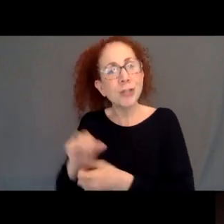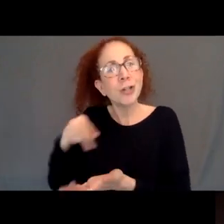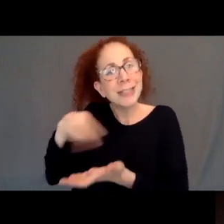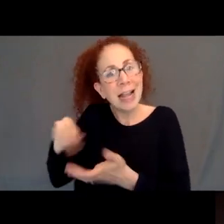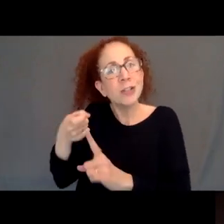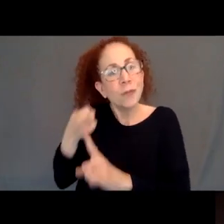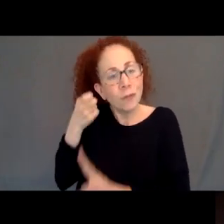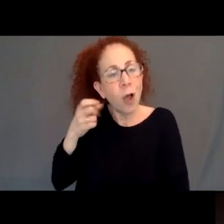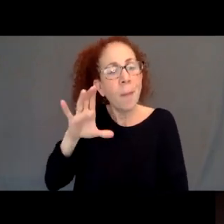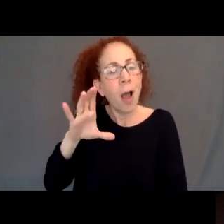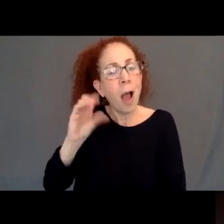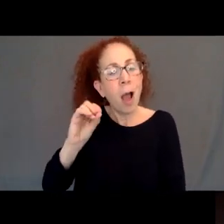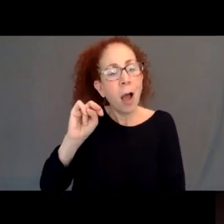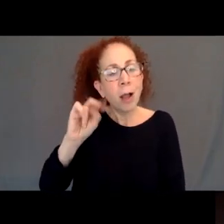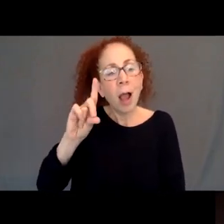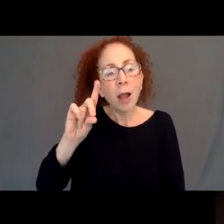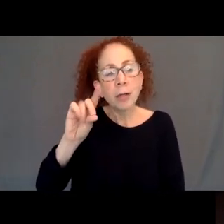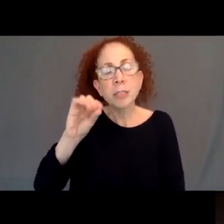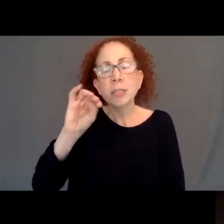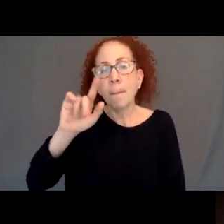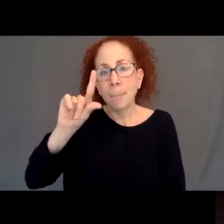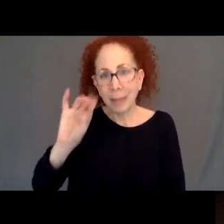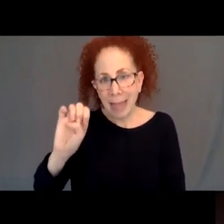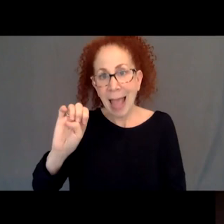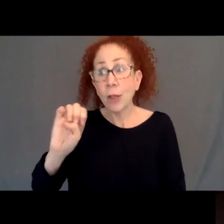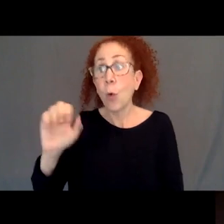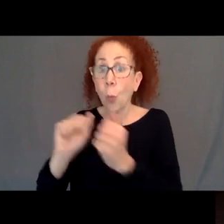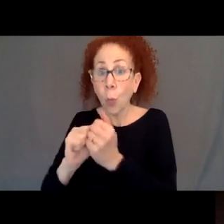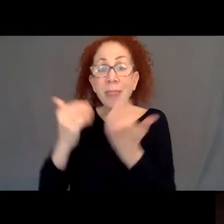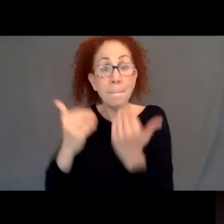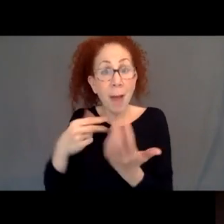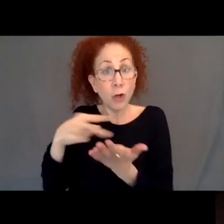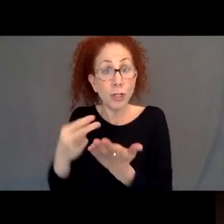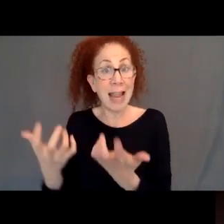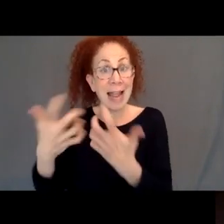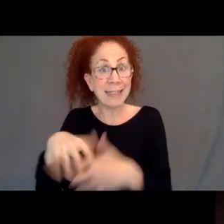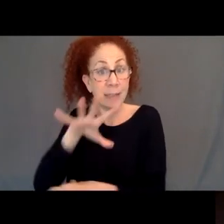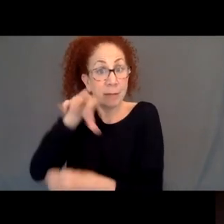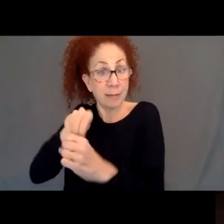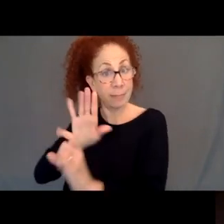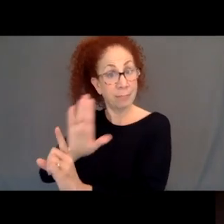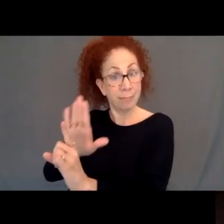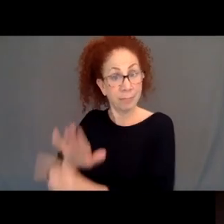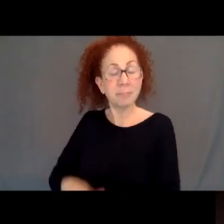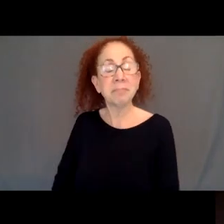of candomblé into modern dance and concert dance